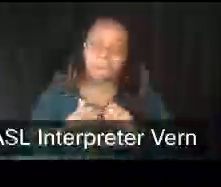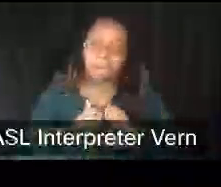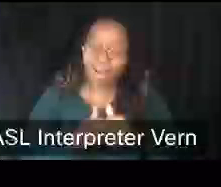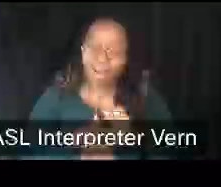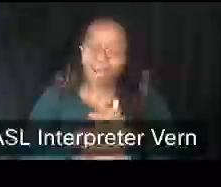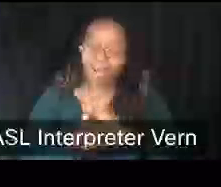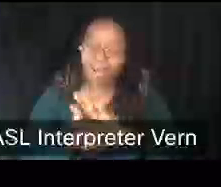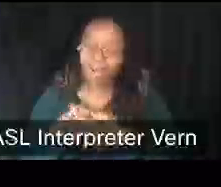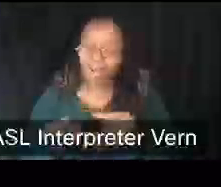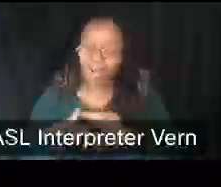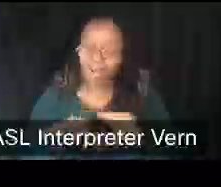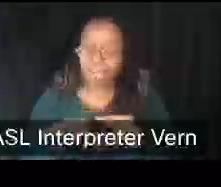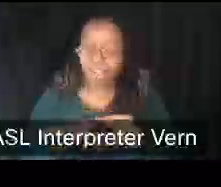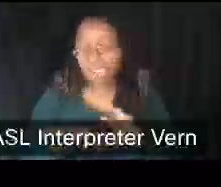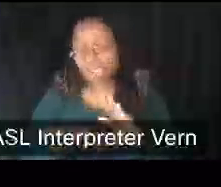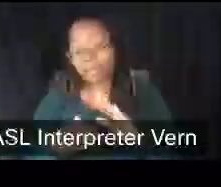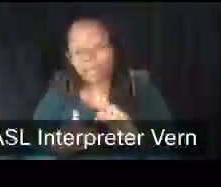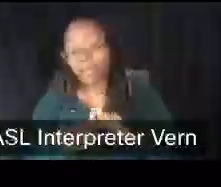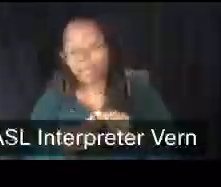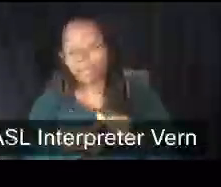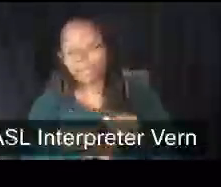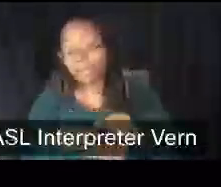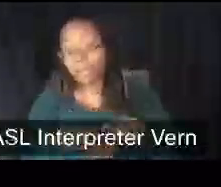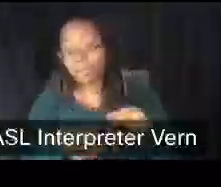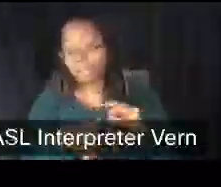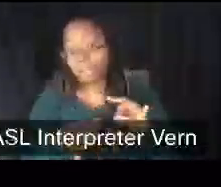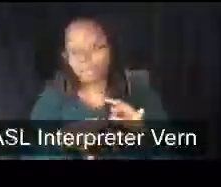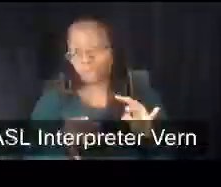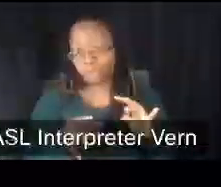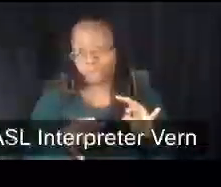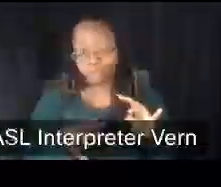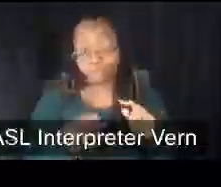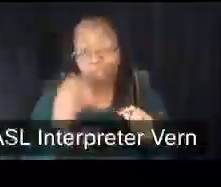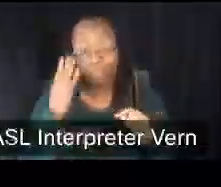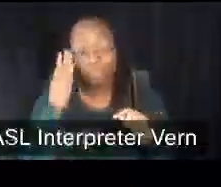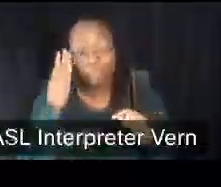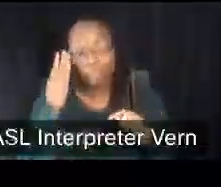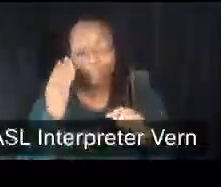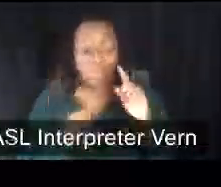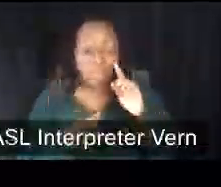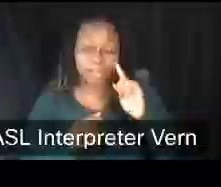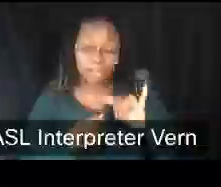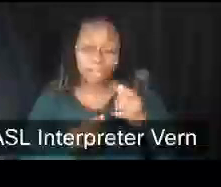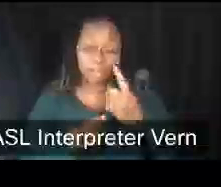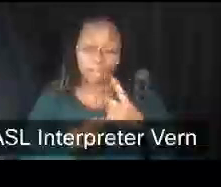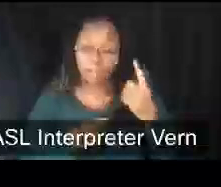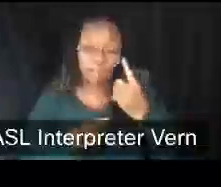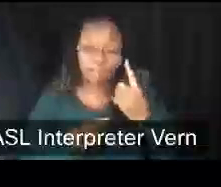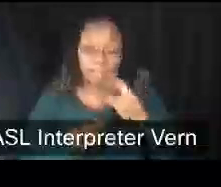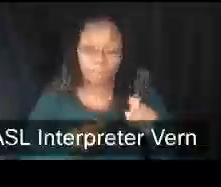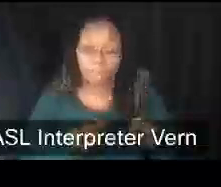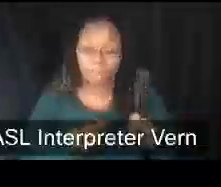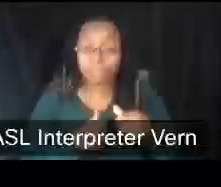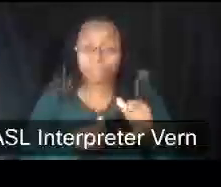own message of inspiration to others. And I think that's really great to keep in mind and to remember as